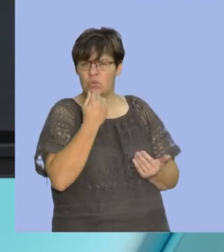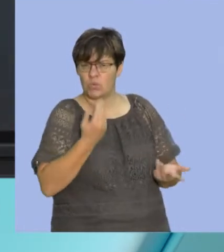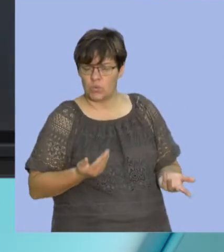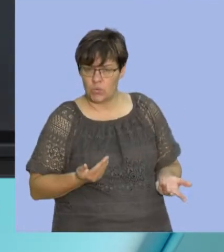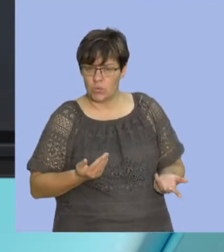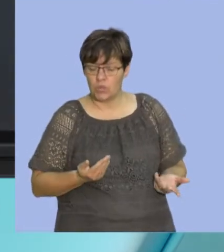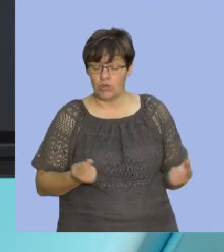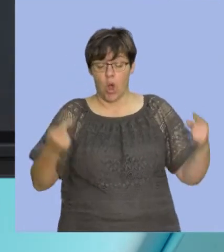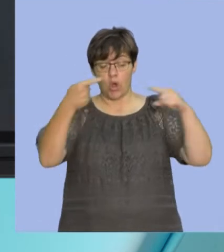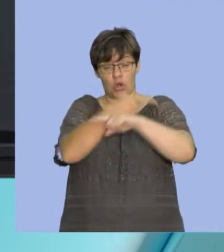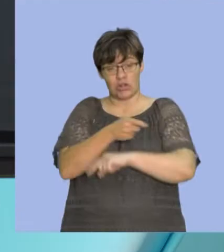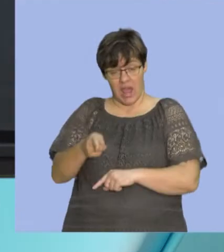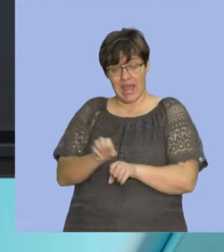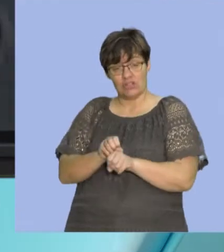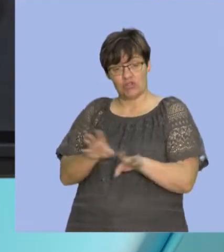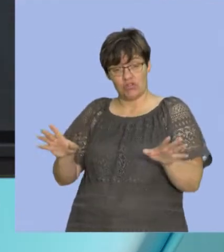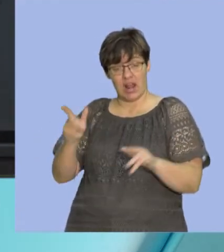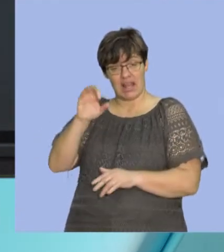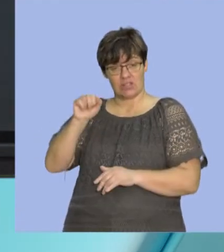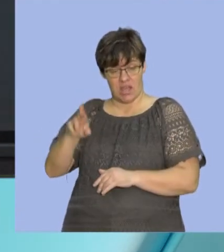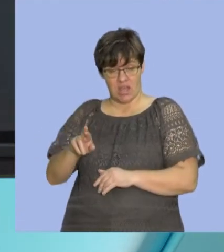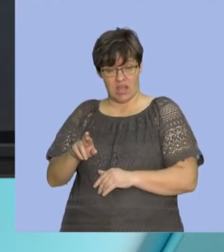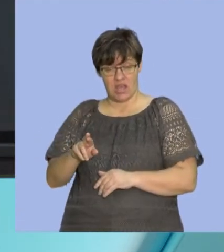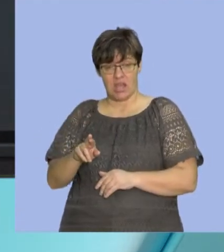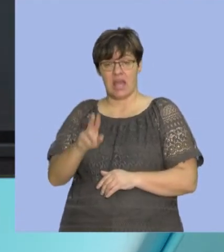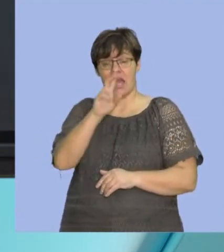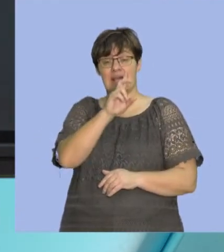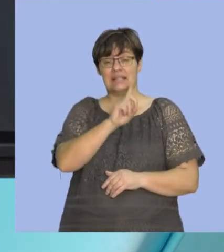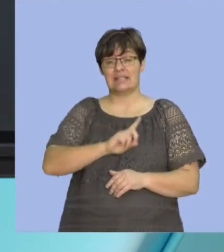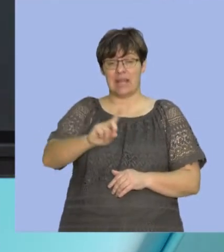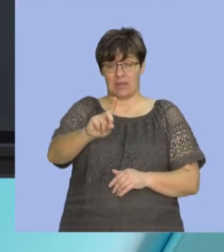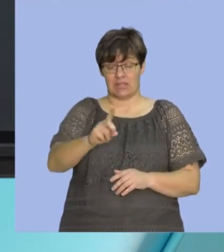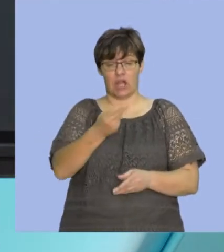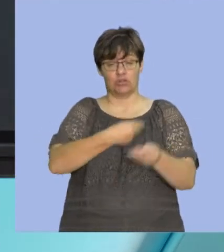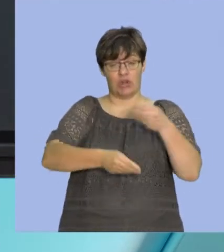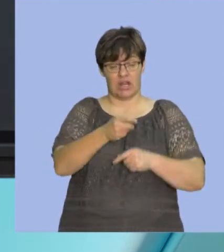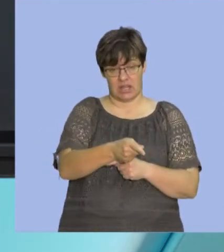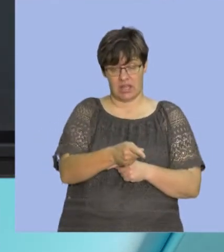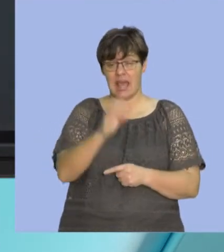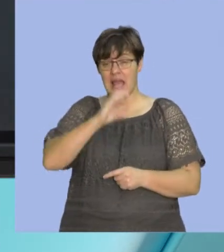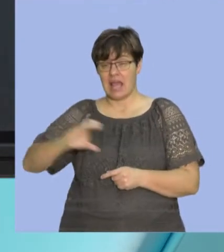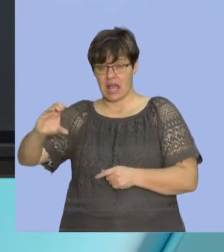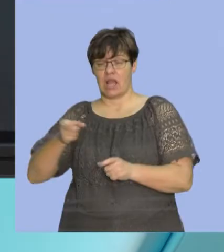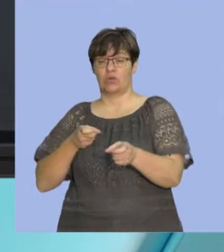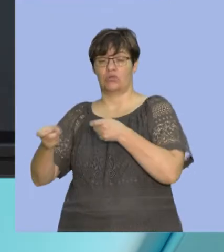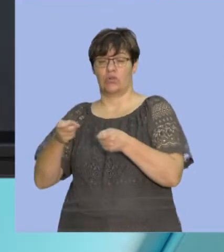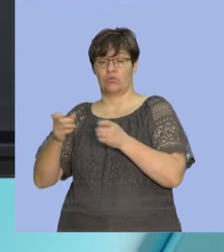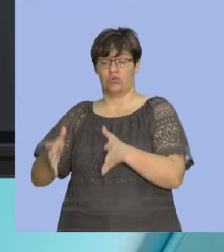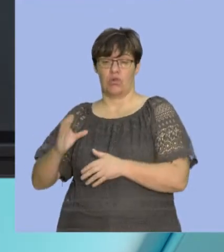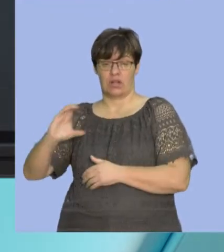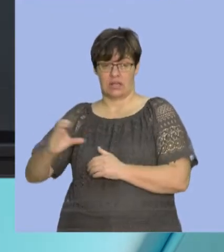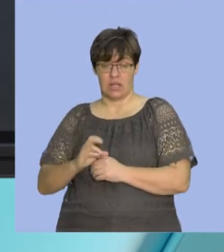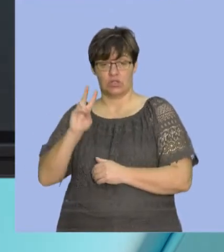contra account in your general ledger is a debit to trading stock, a credit to creditors control, 200,000